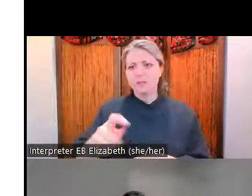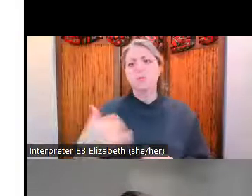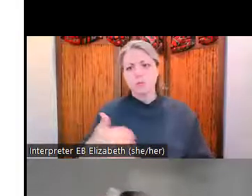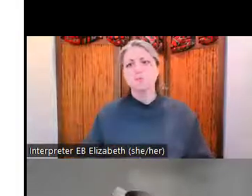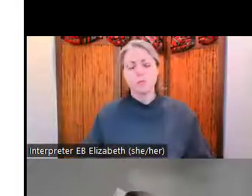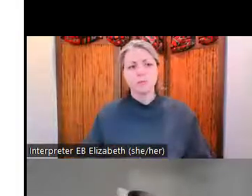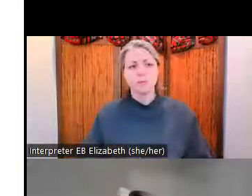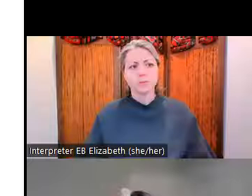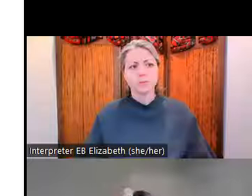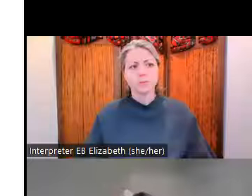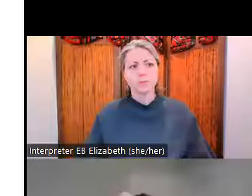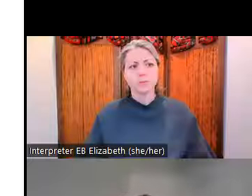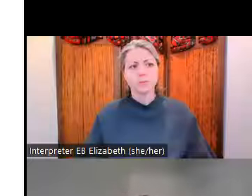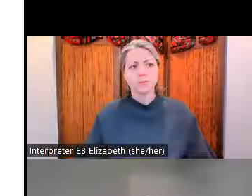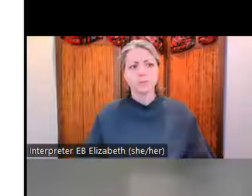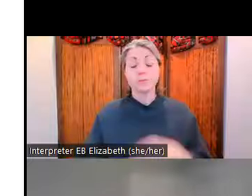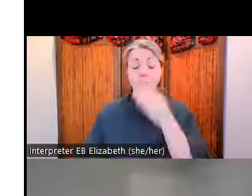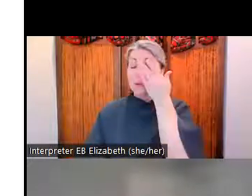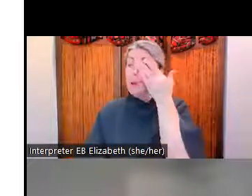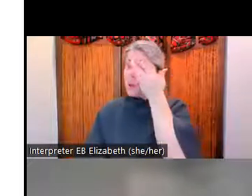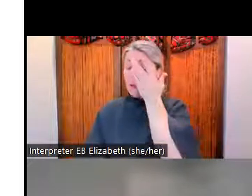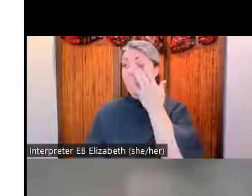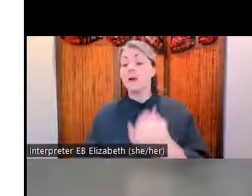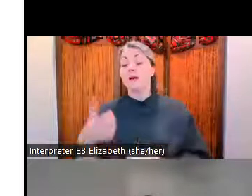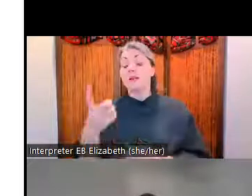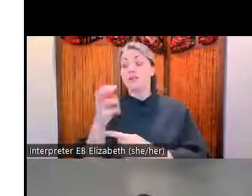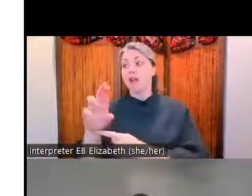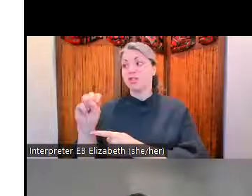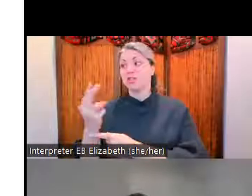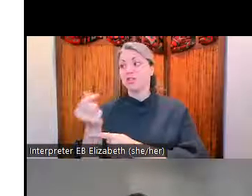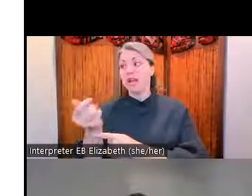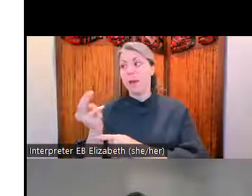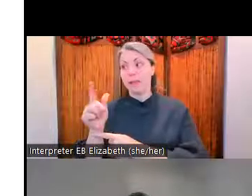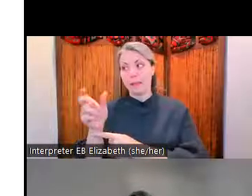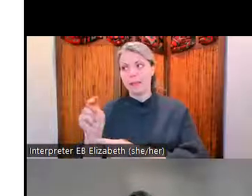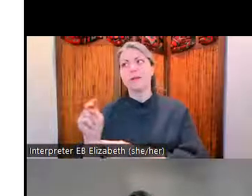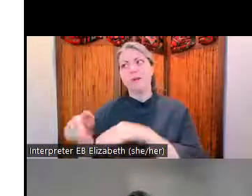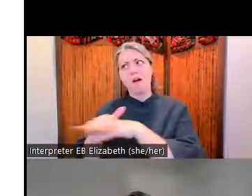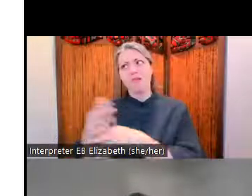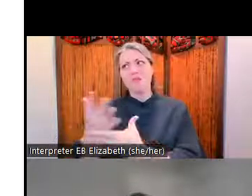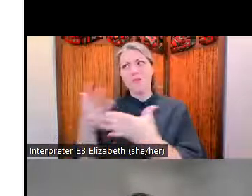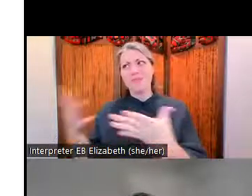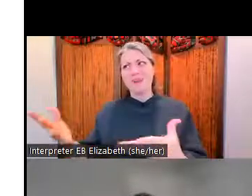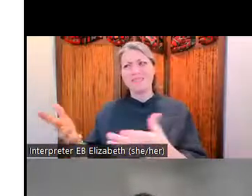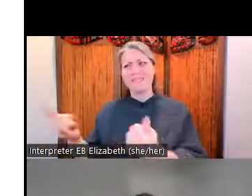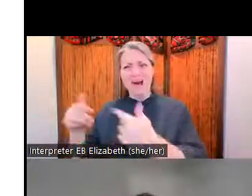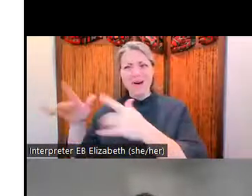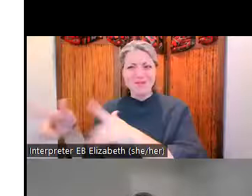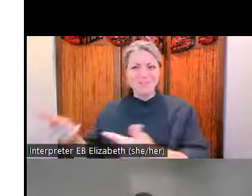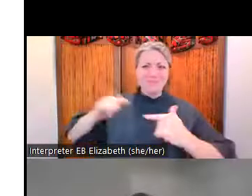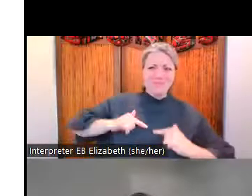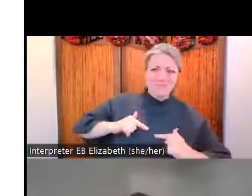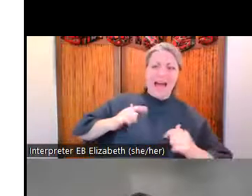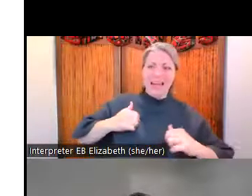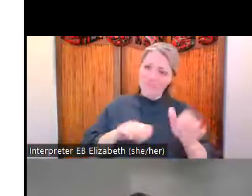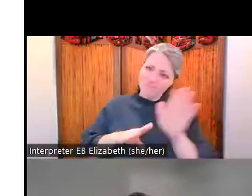So Dr. Shamlian set things up just great for me because he covers so much. It allows me to just take off